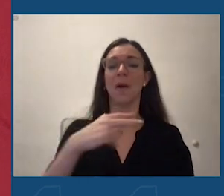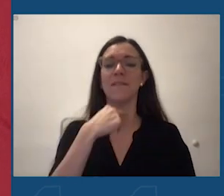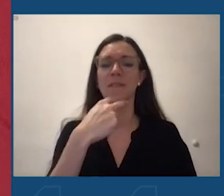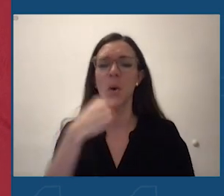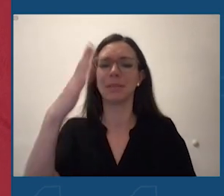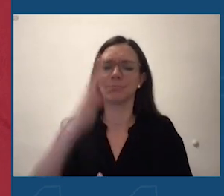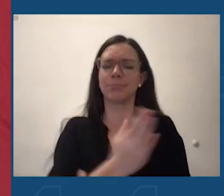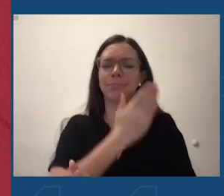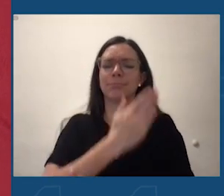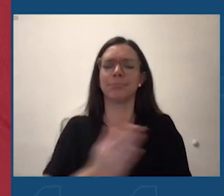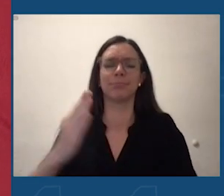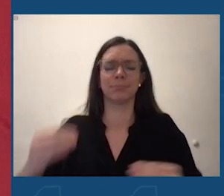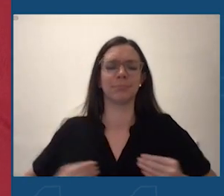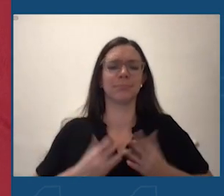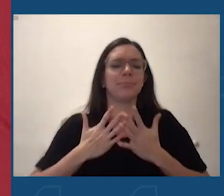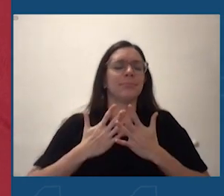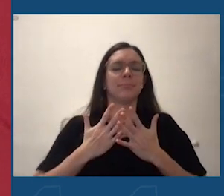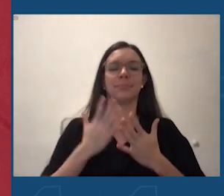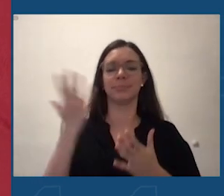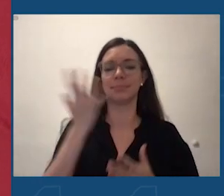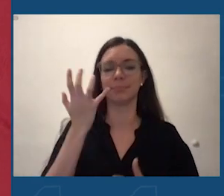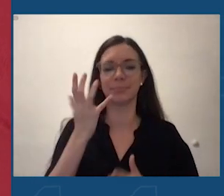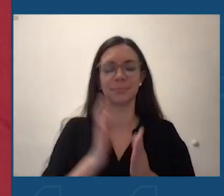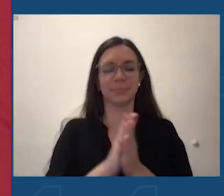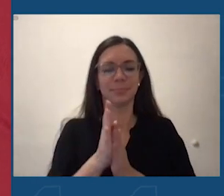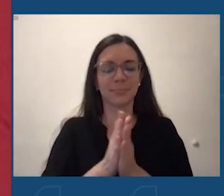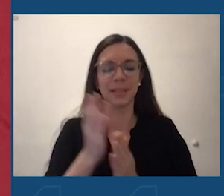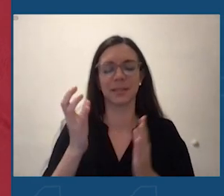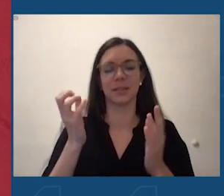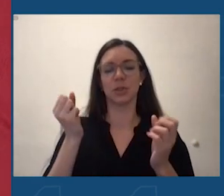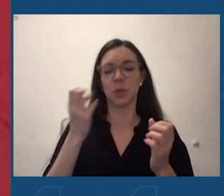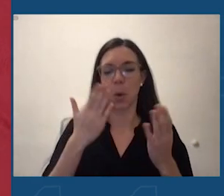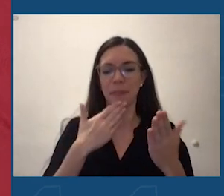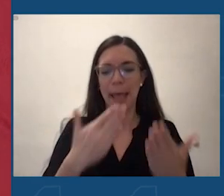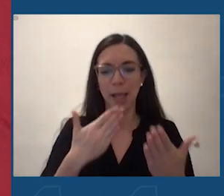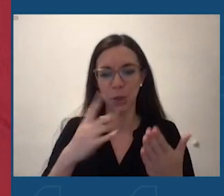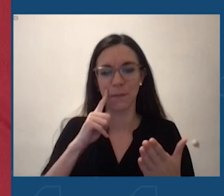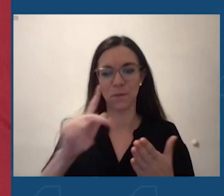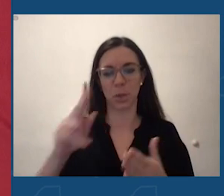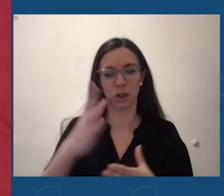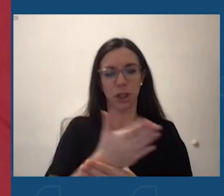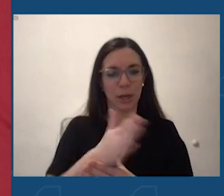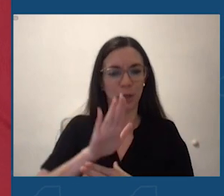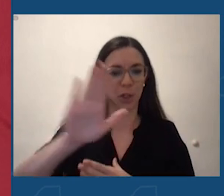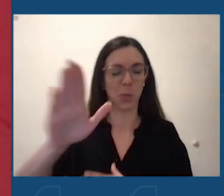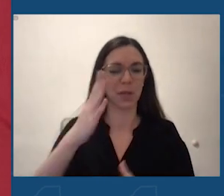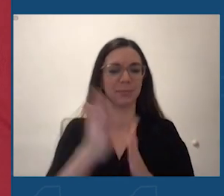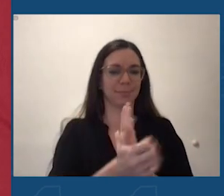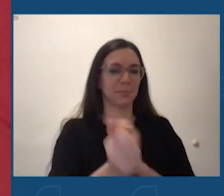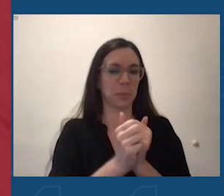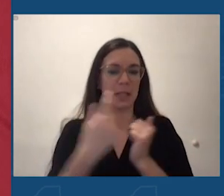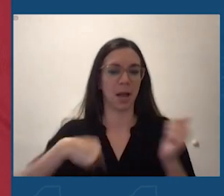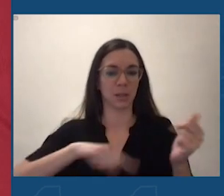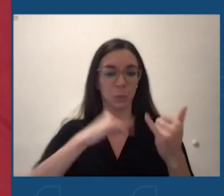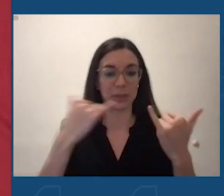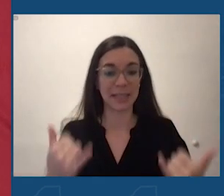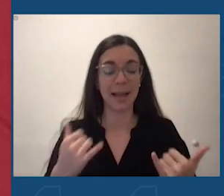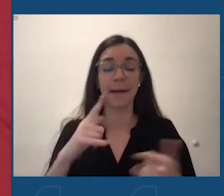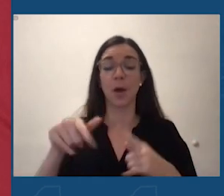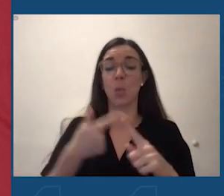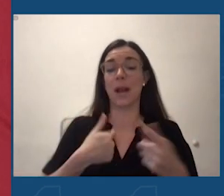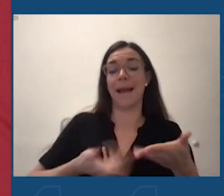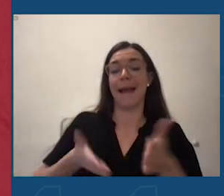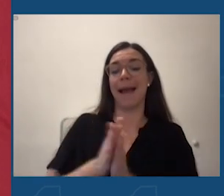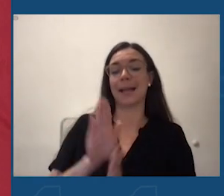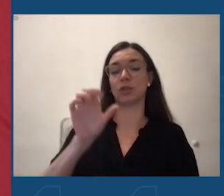just extraordinary, and I thank you for sharing your talents with us here today. And when I asked Robert Rodriguez to be